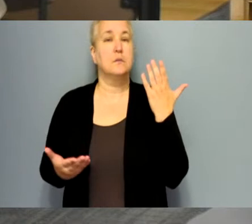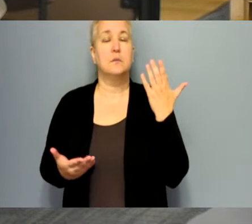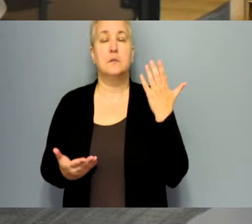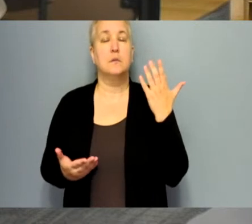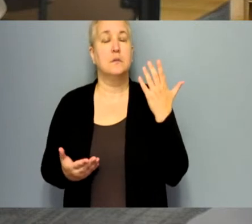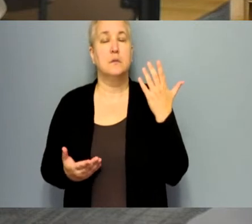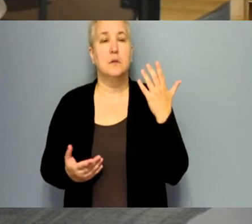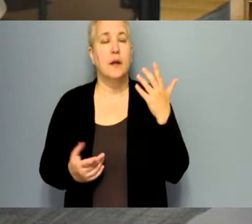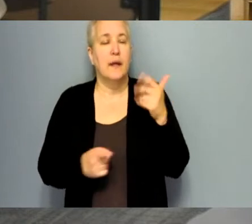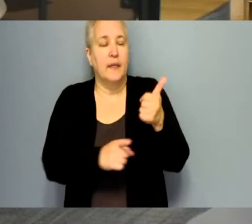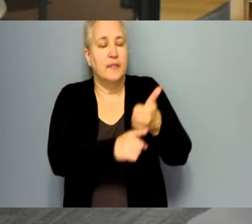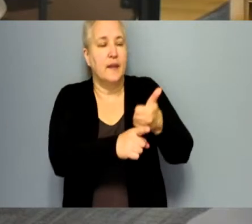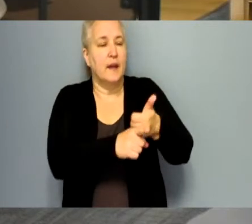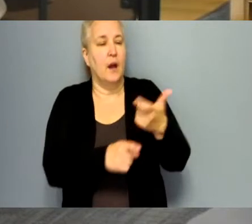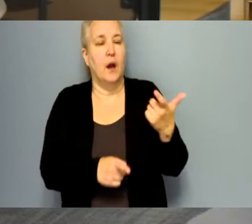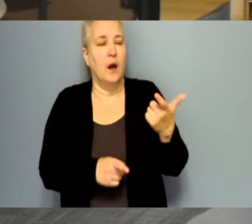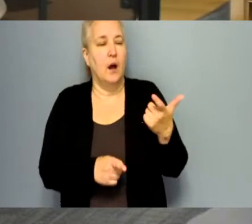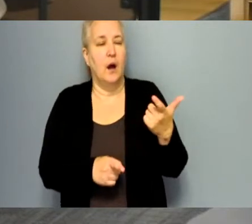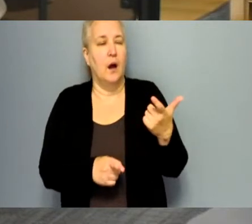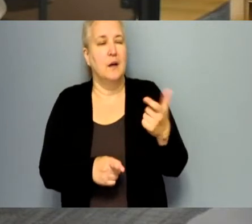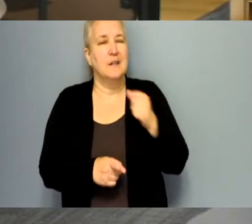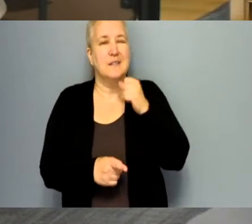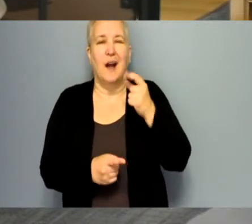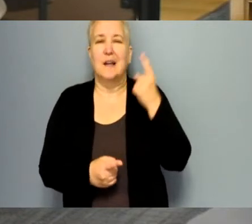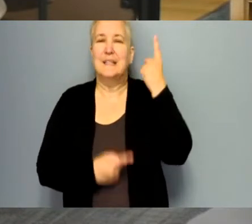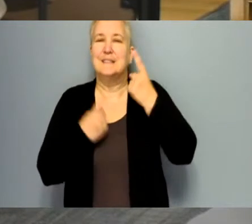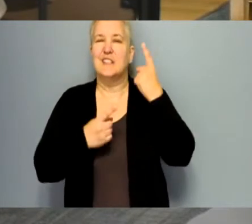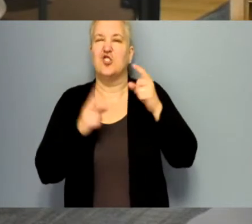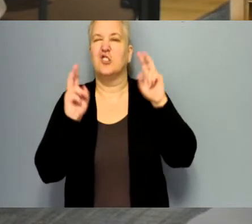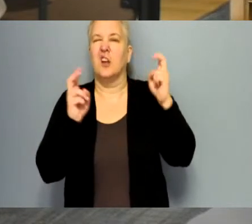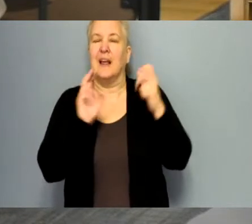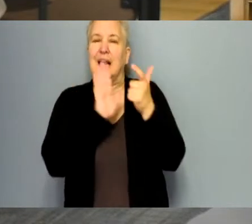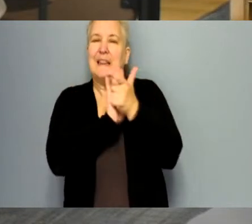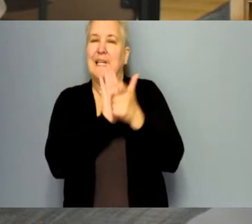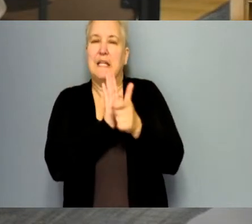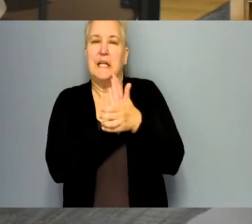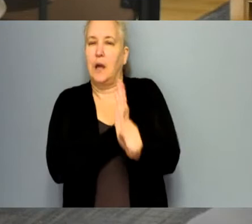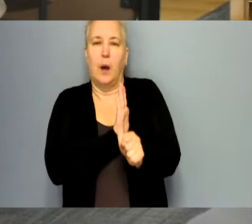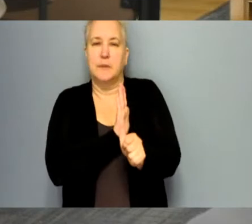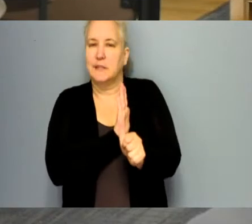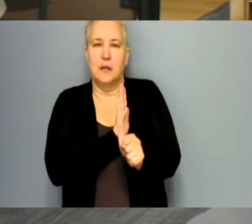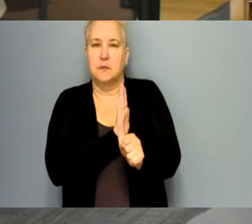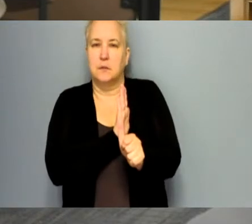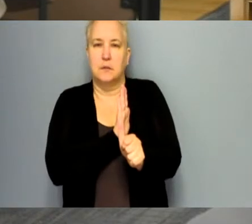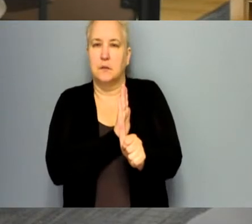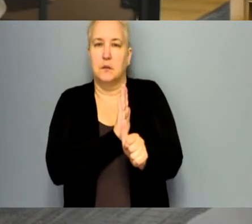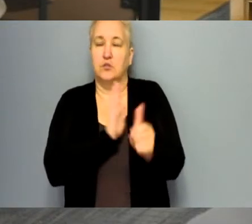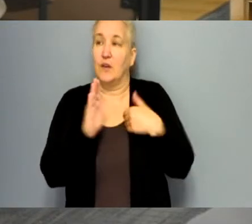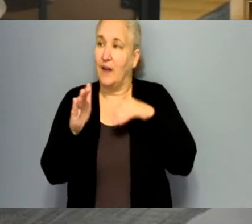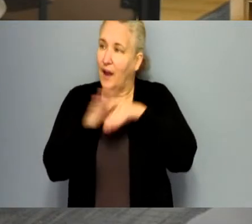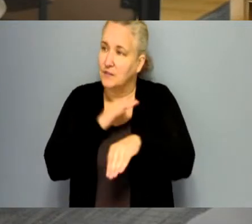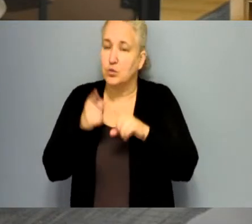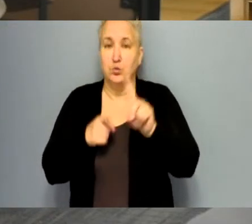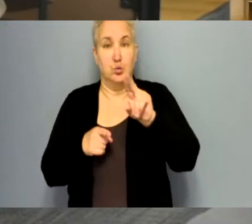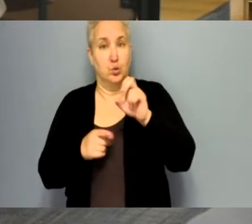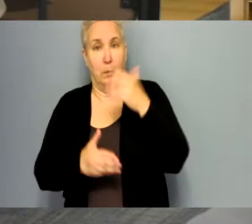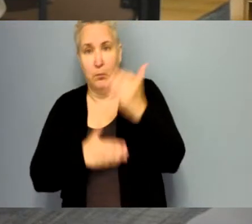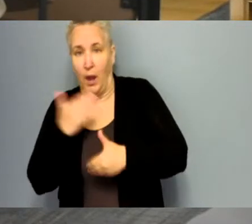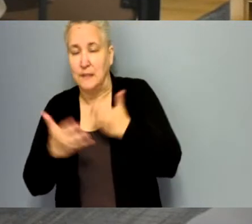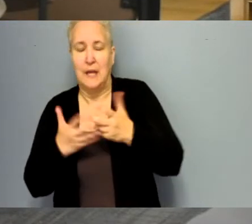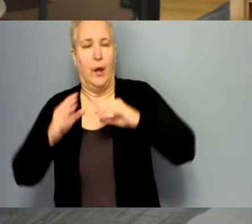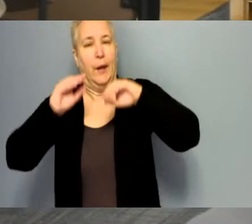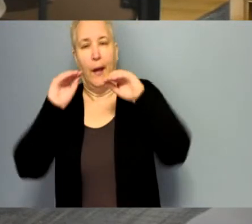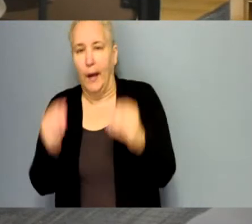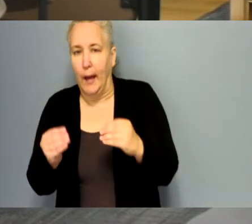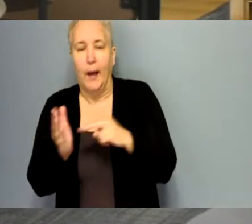not deemed legally competent to have access to the due process. So they need to be restored